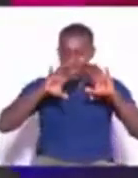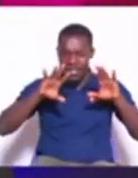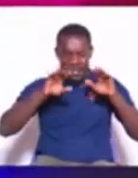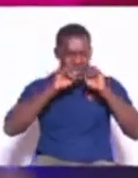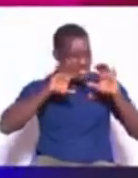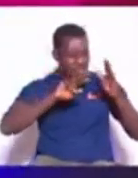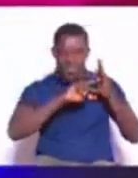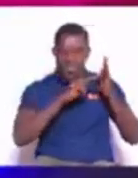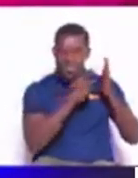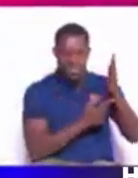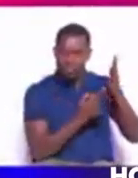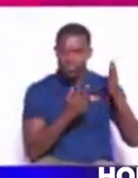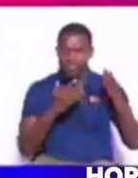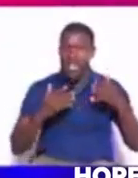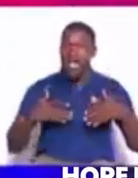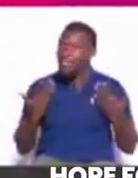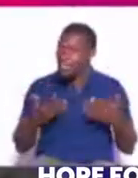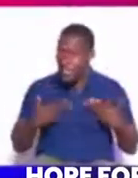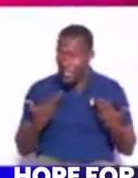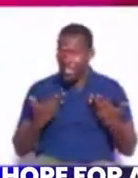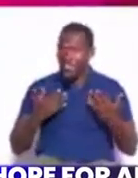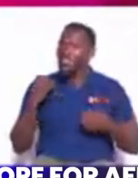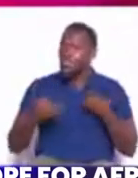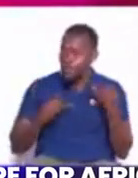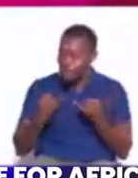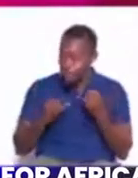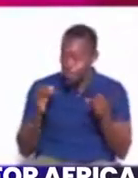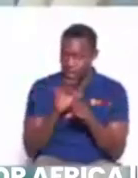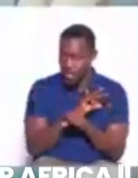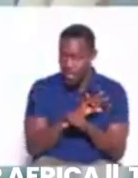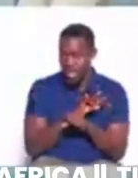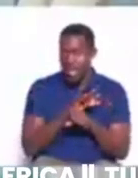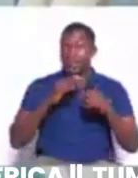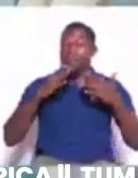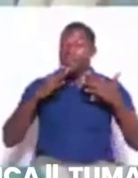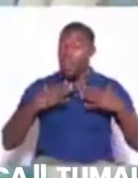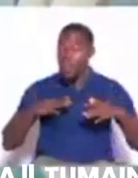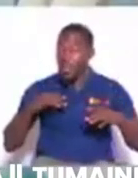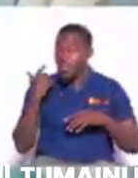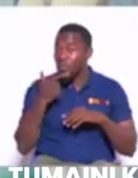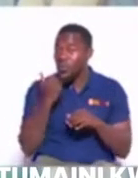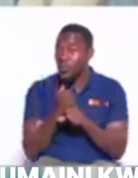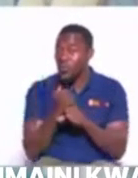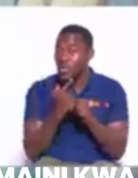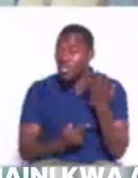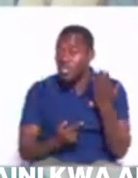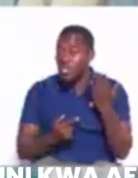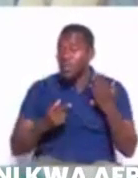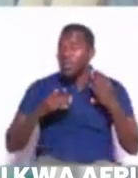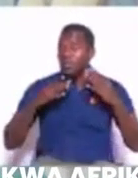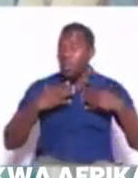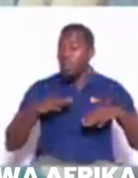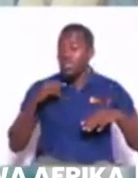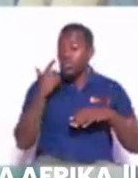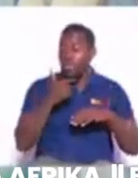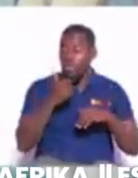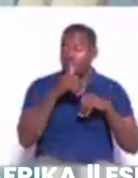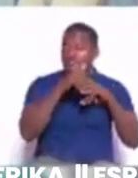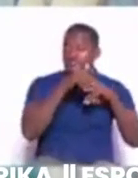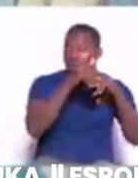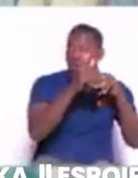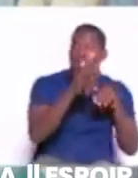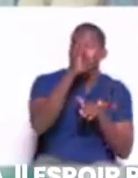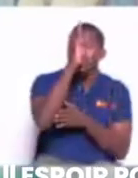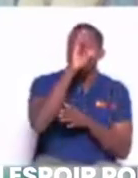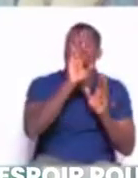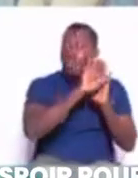Happy. Joyful. Blessed are those that do what? That do his commandments, that